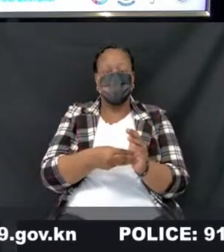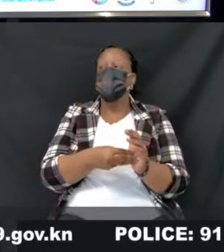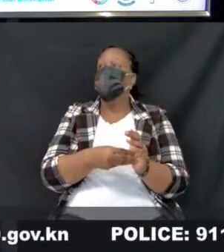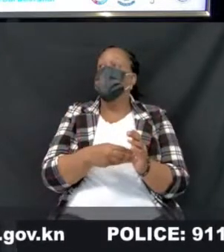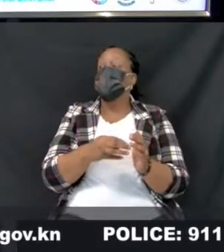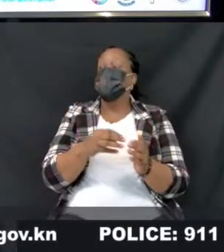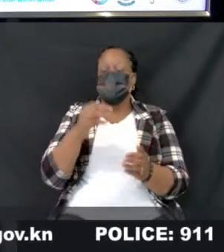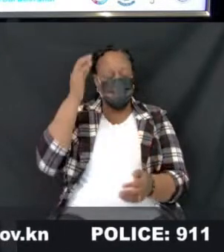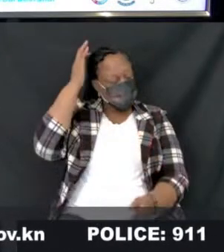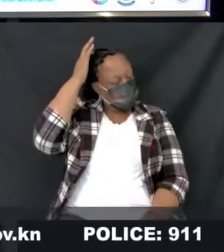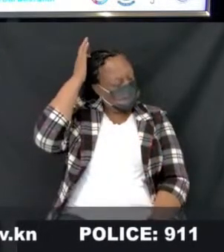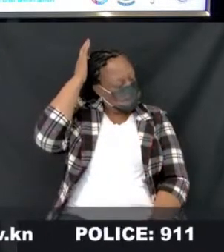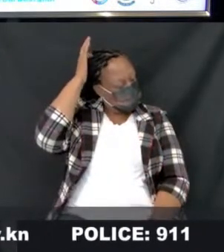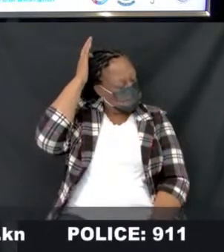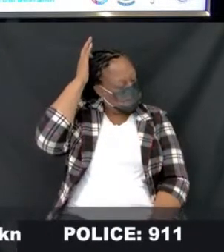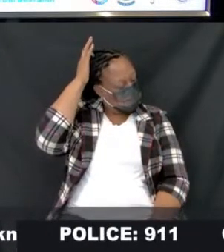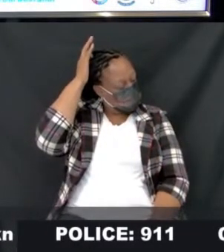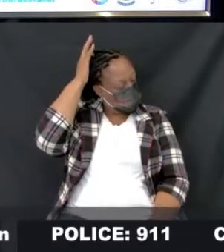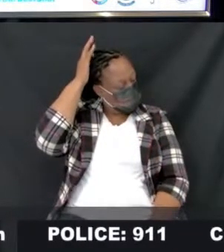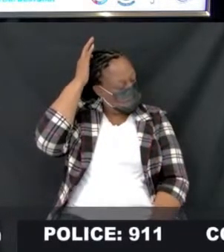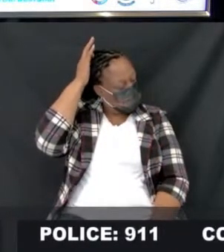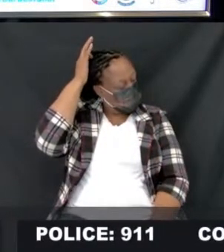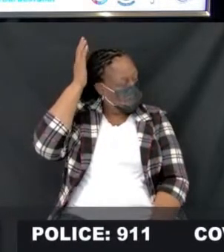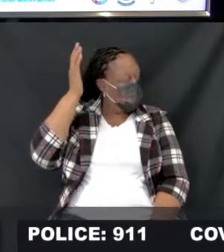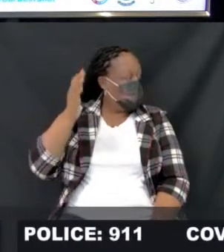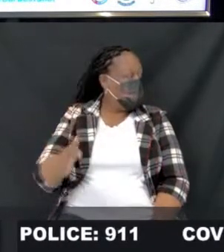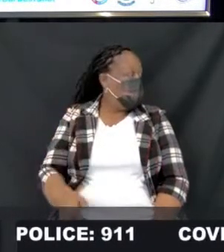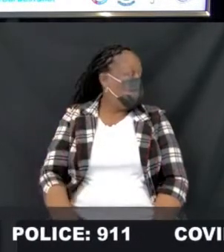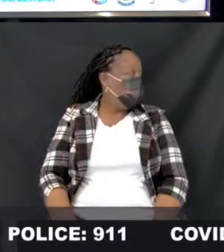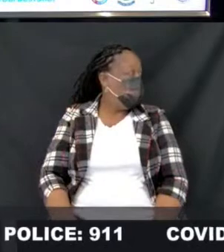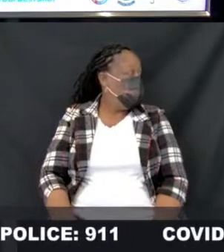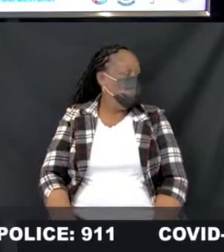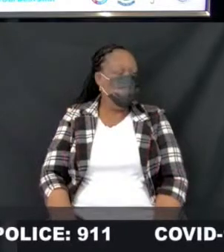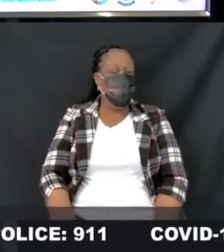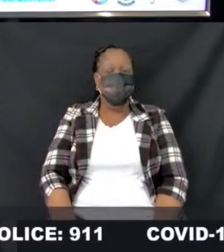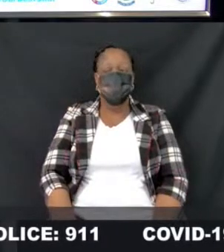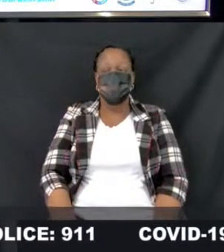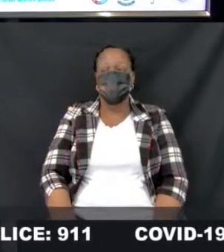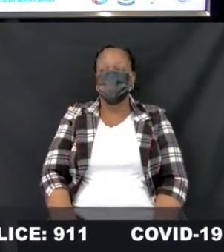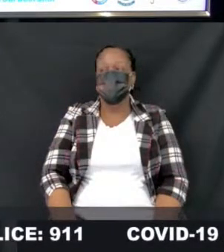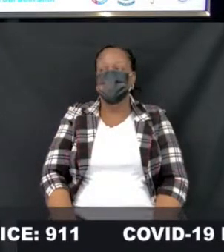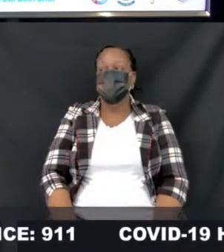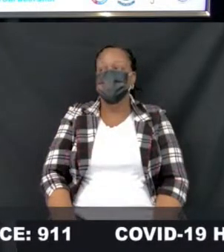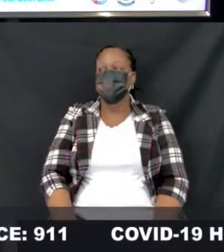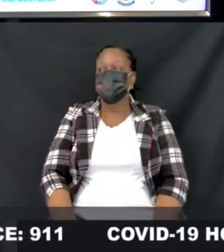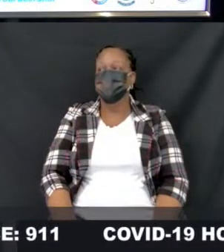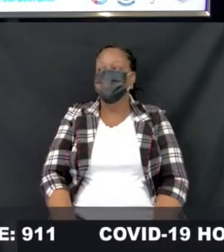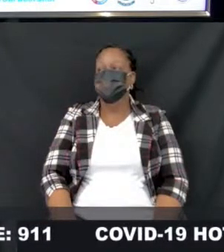when we engage about what is happening in the region, in particular in the other OECS countries, we also learned